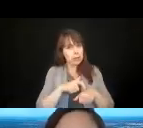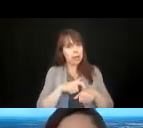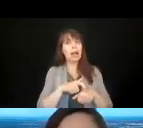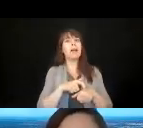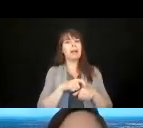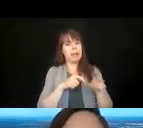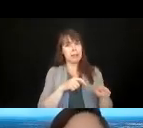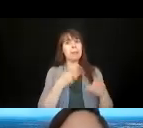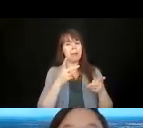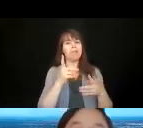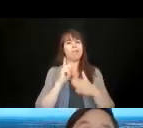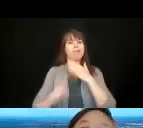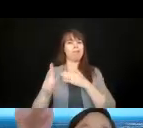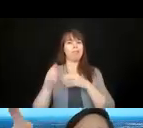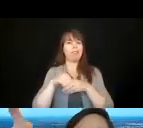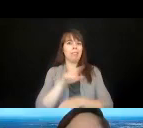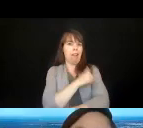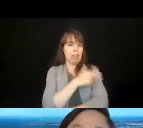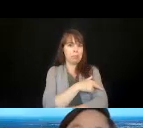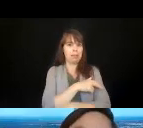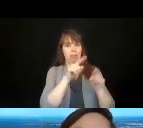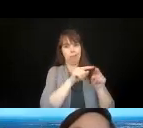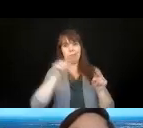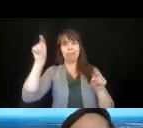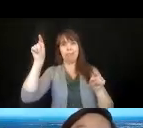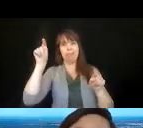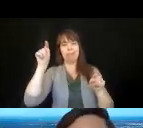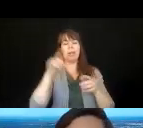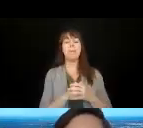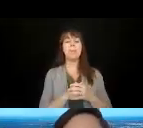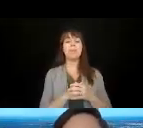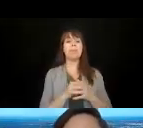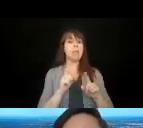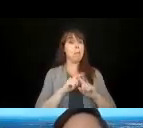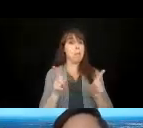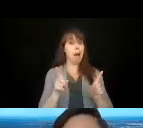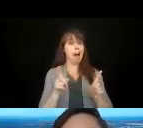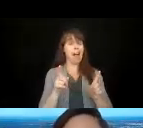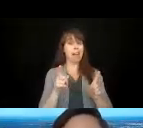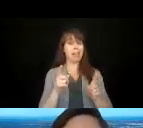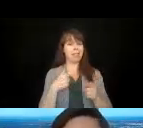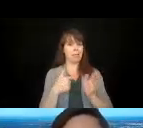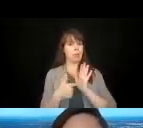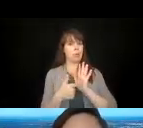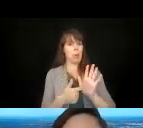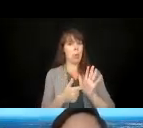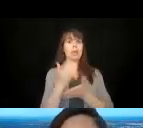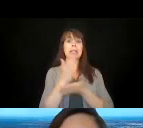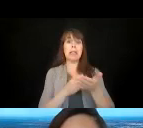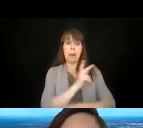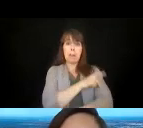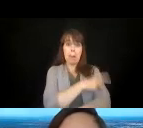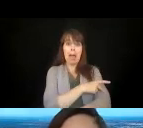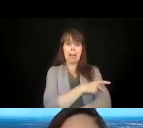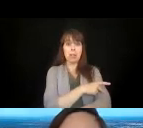are hospitalized, going on the upper route. But what I'm here to show you is that there are patients who, with